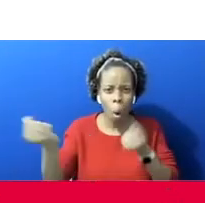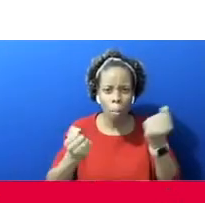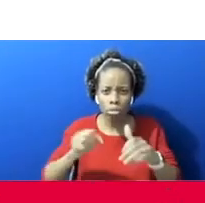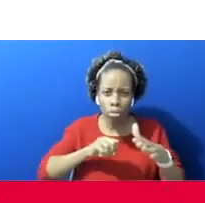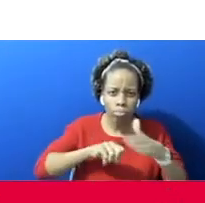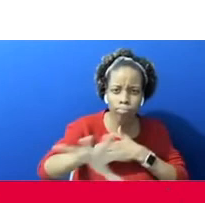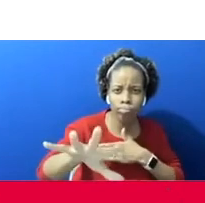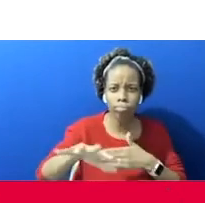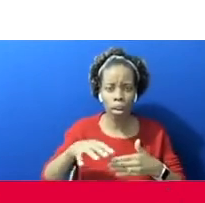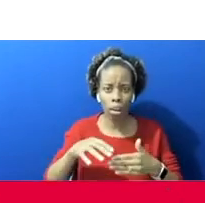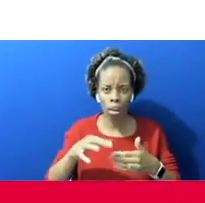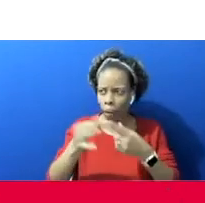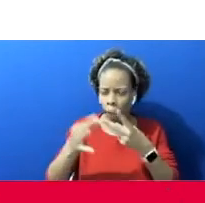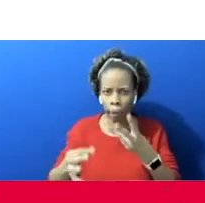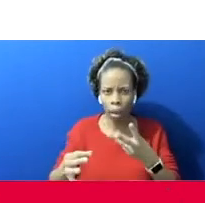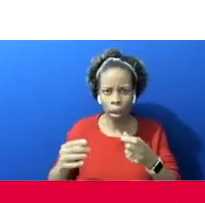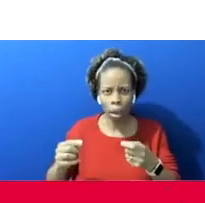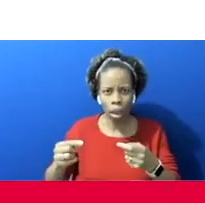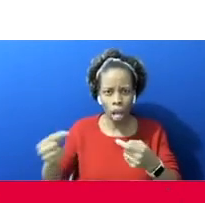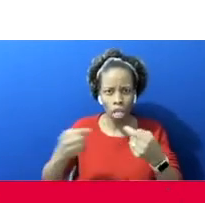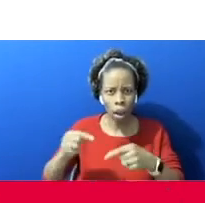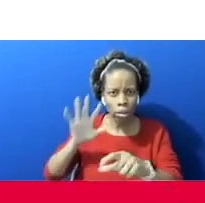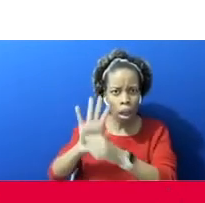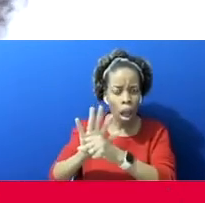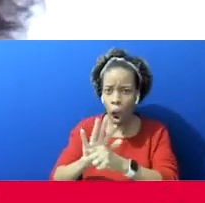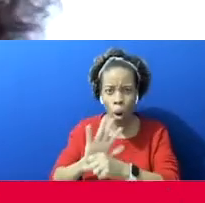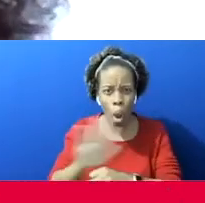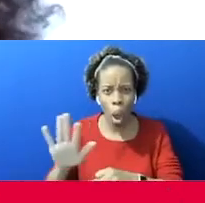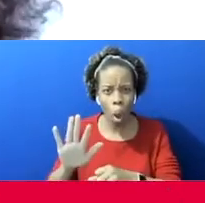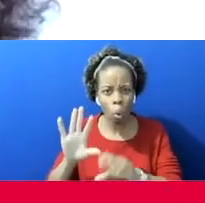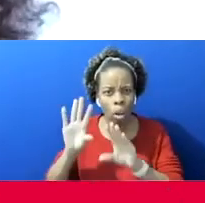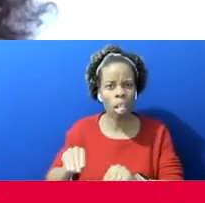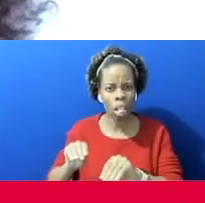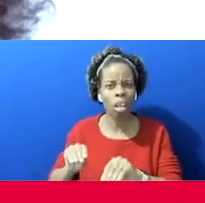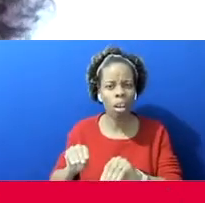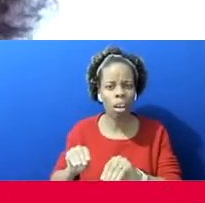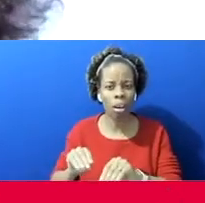to counter the threats that we actually face. So yeah, that's me.